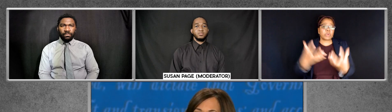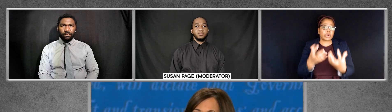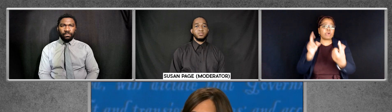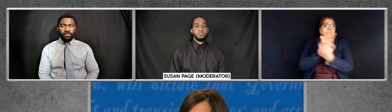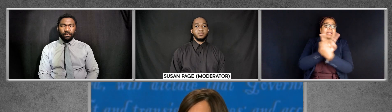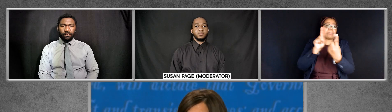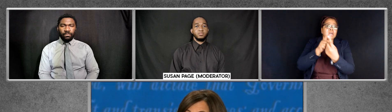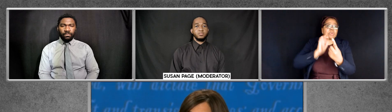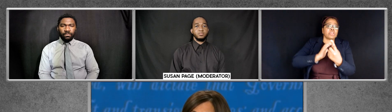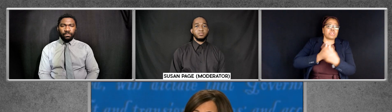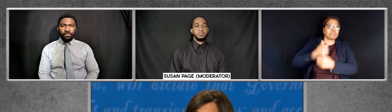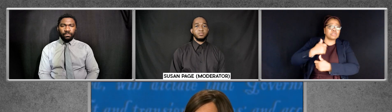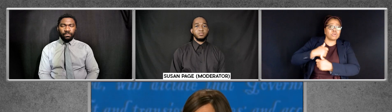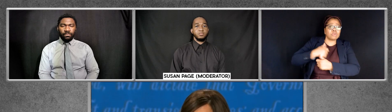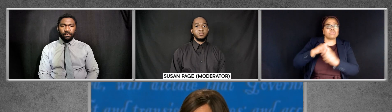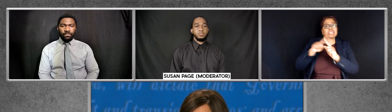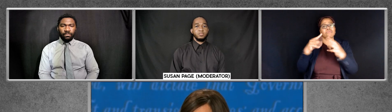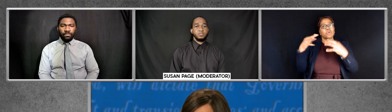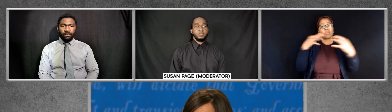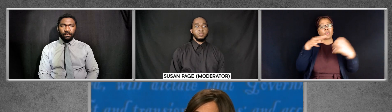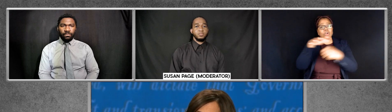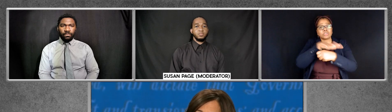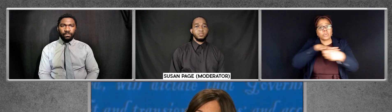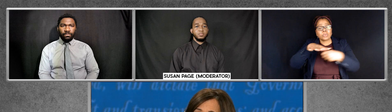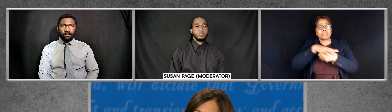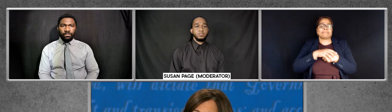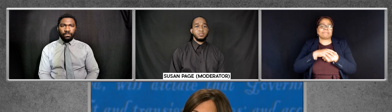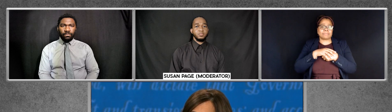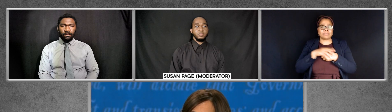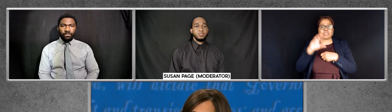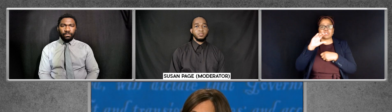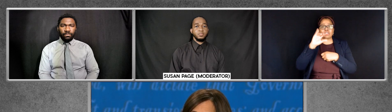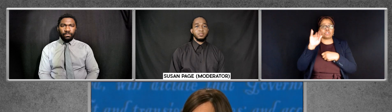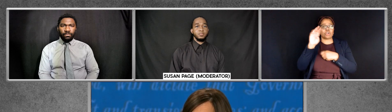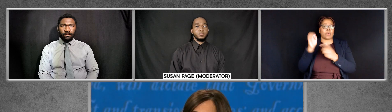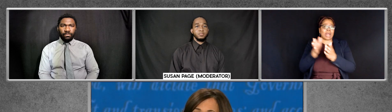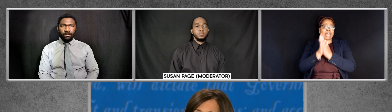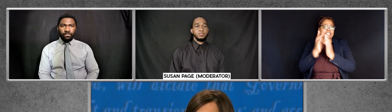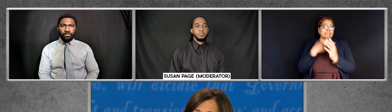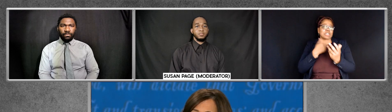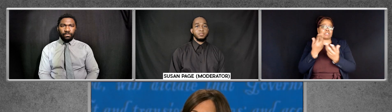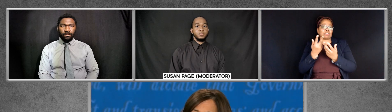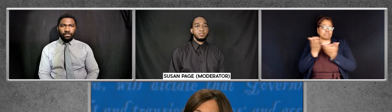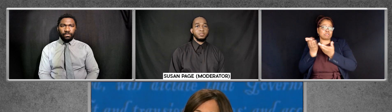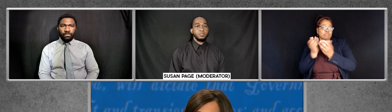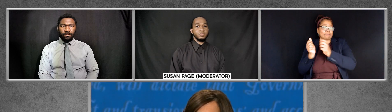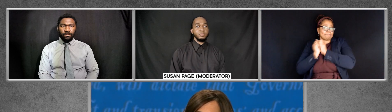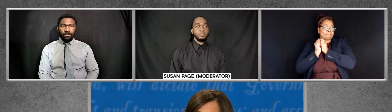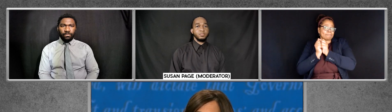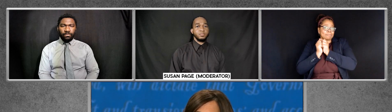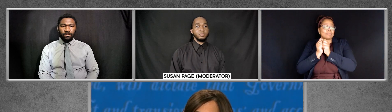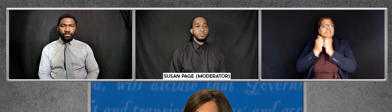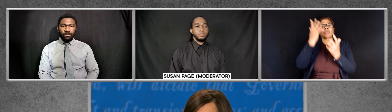in war zones. And I think Joe has asked me to serve with him because he knows that we